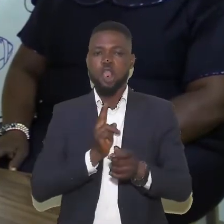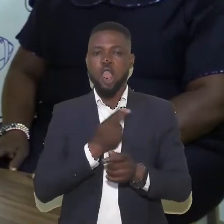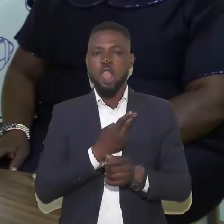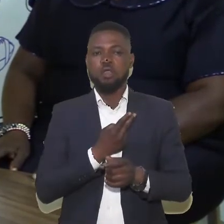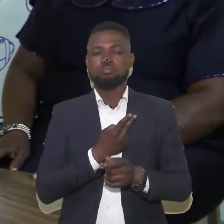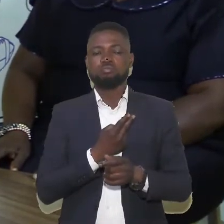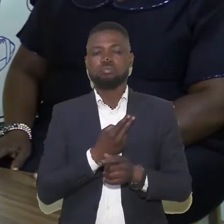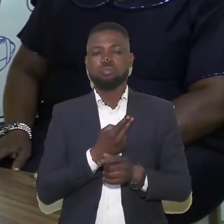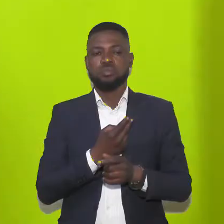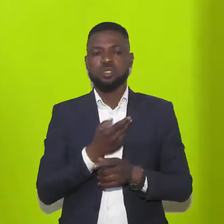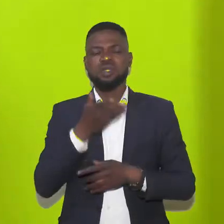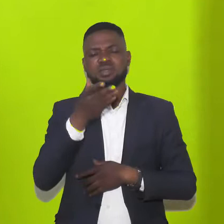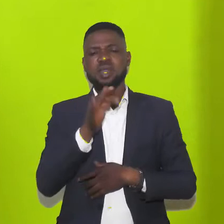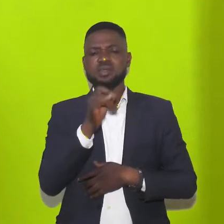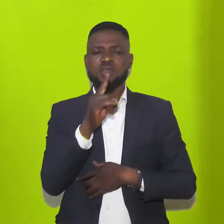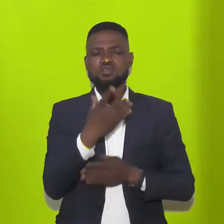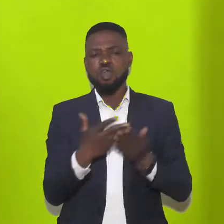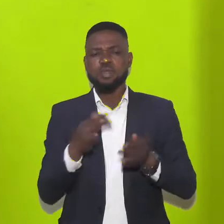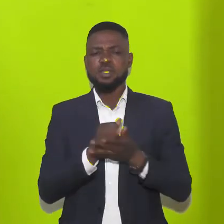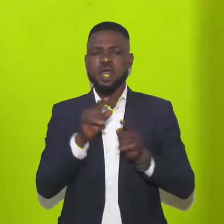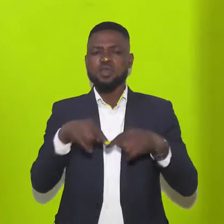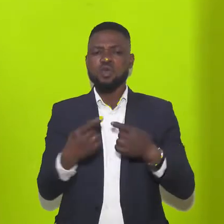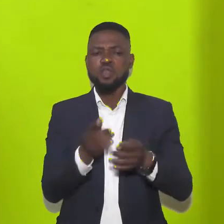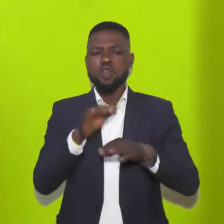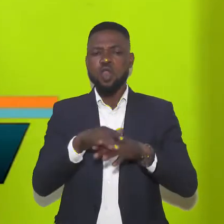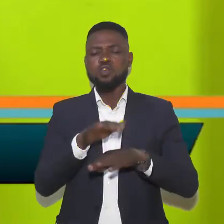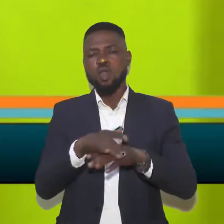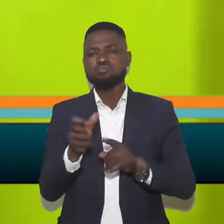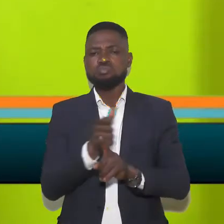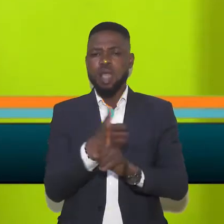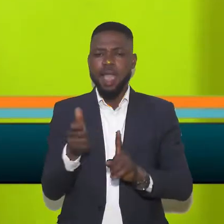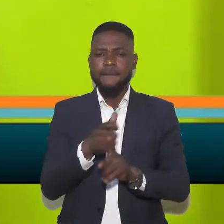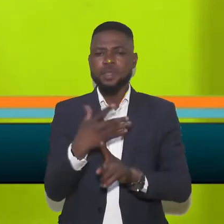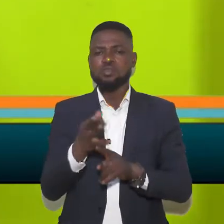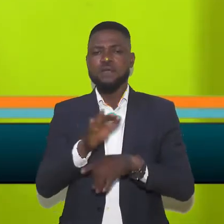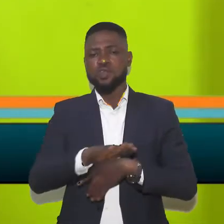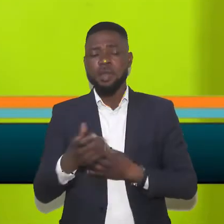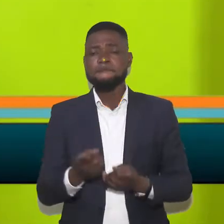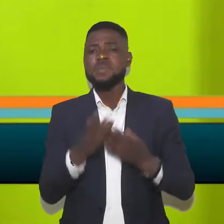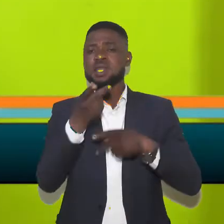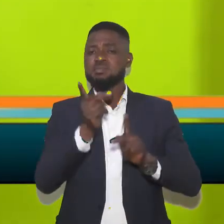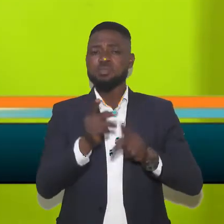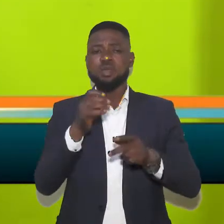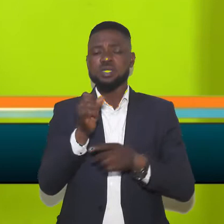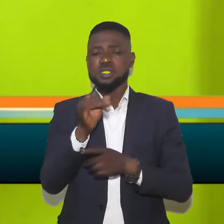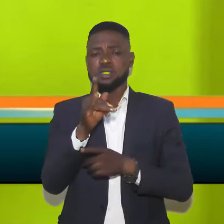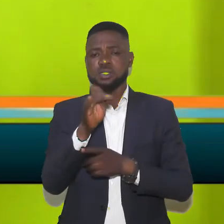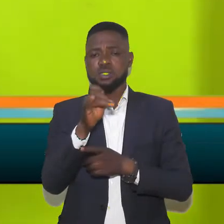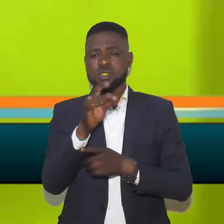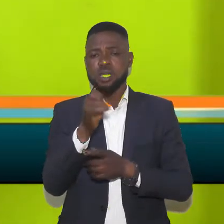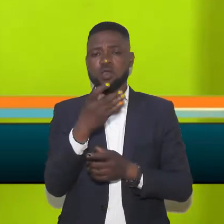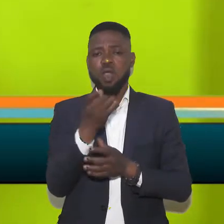us. It's my pleasure. Yes. There's a whole lot going on with abuse of children, and many stakeholders in education. When we say stakeholders, we